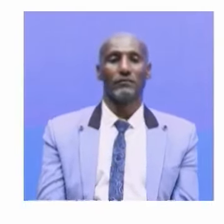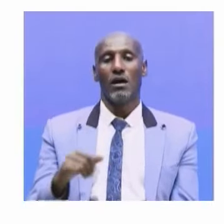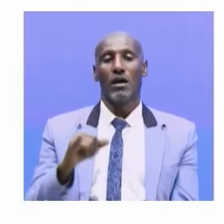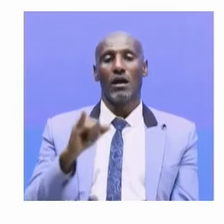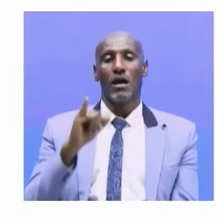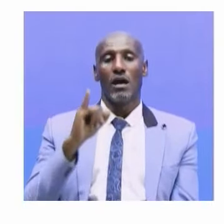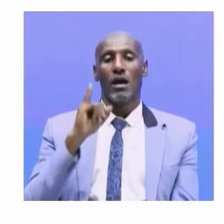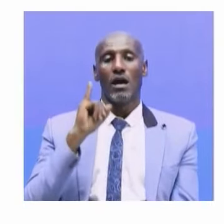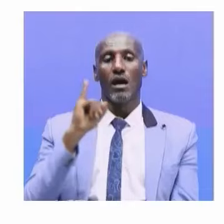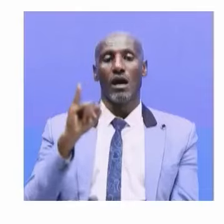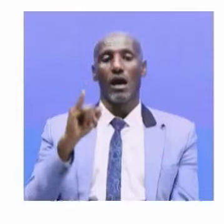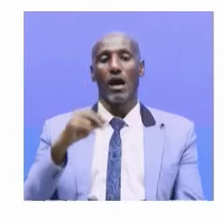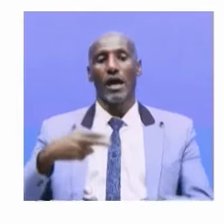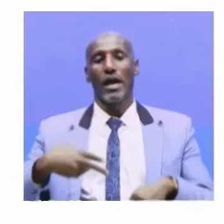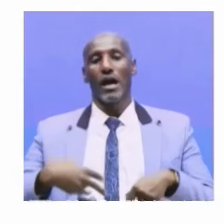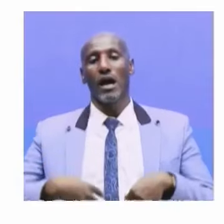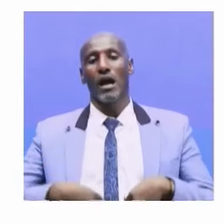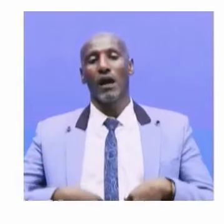1. I have